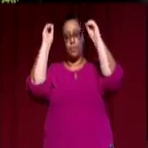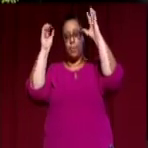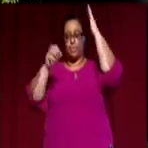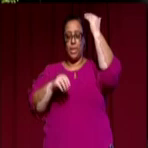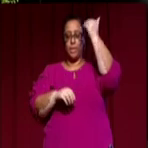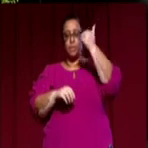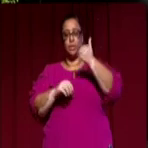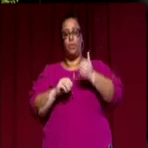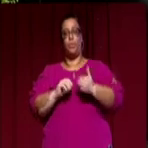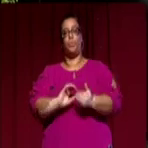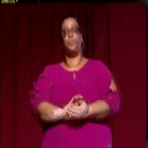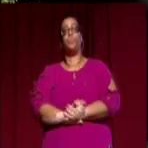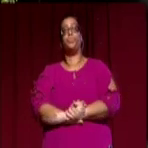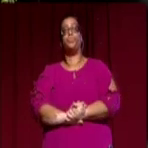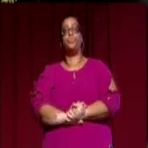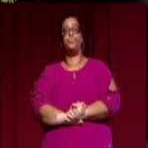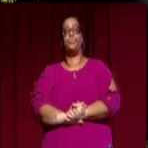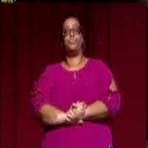tells me so.